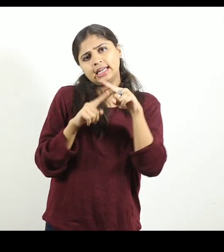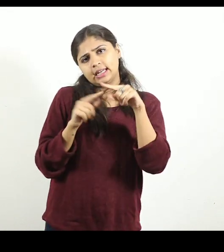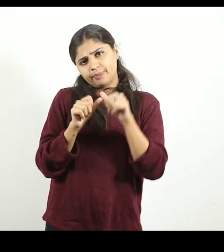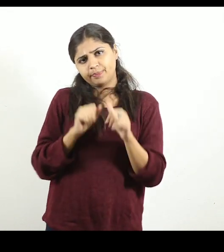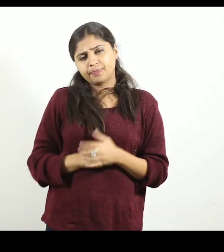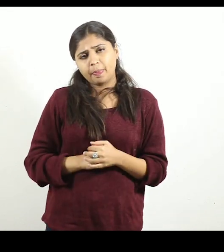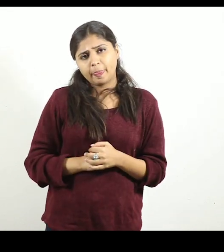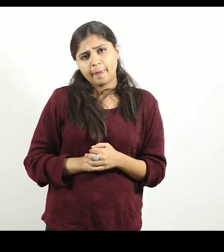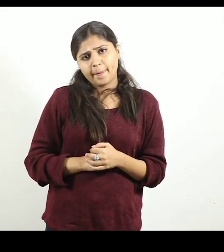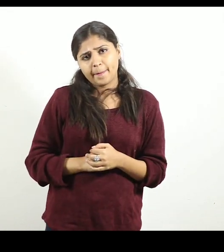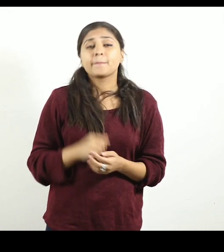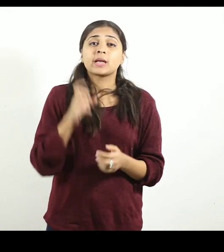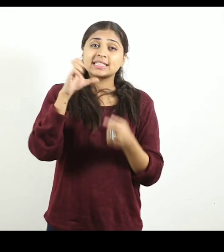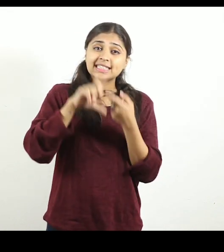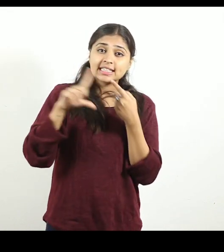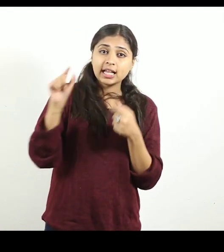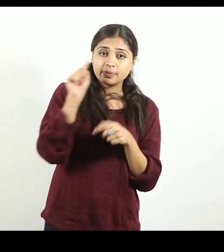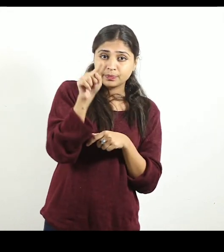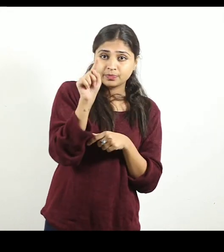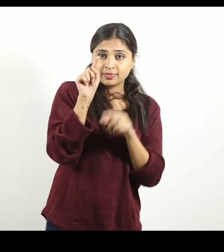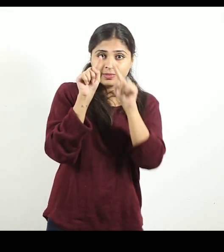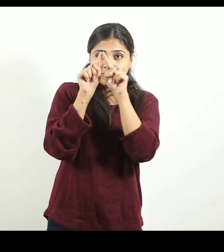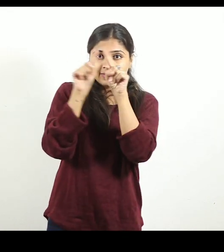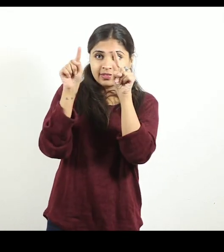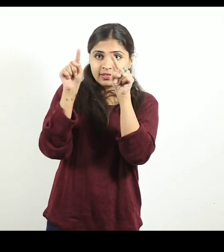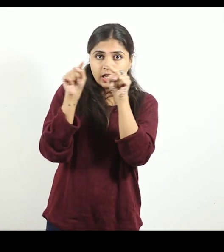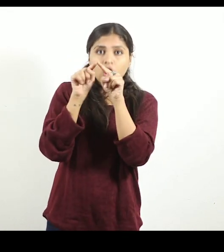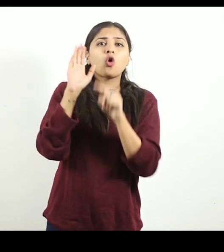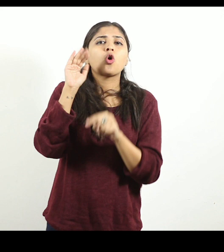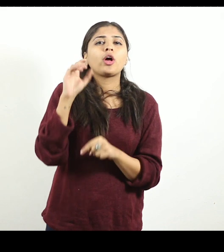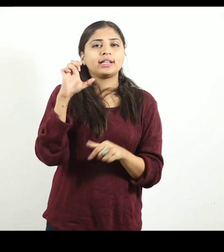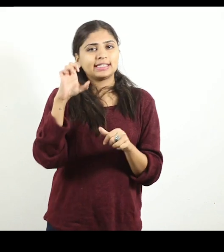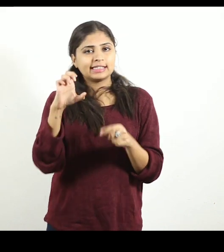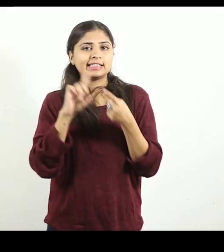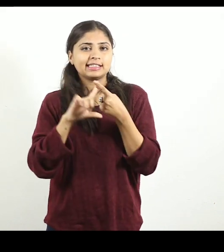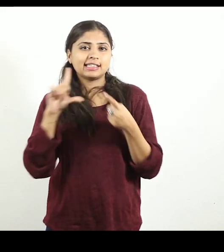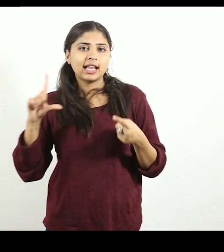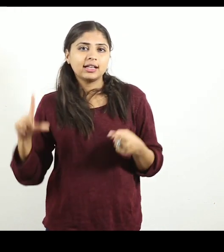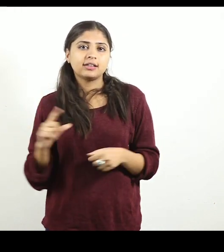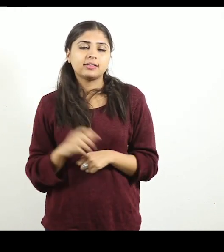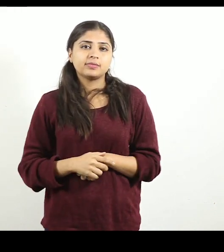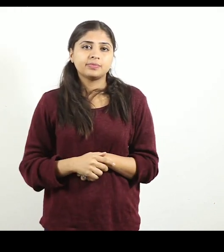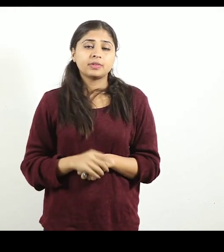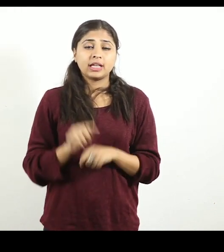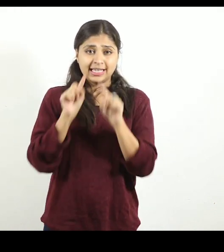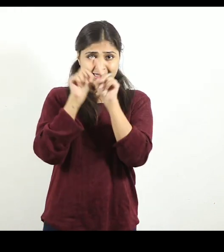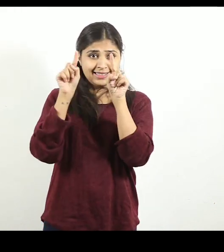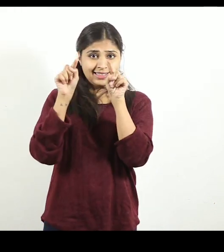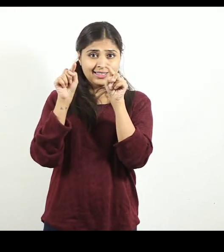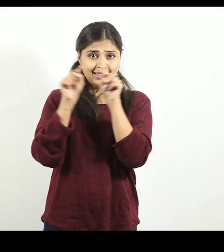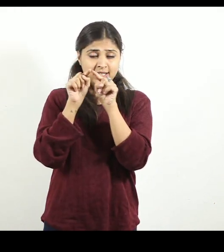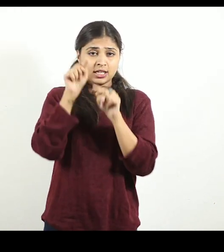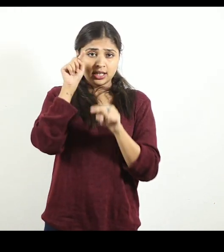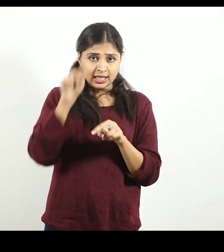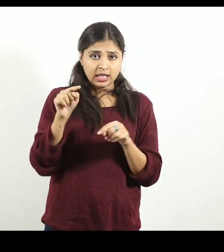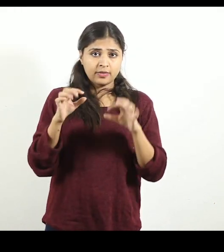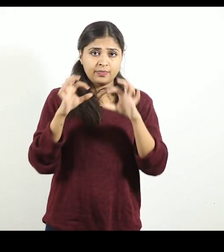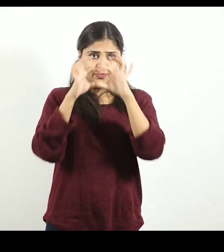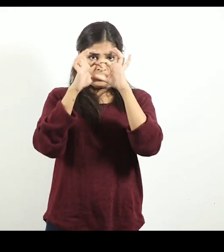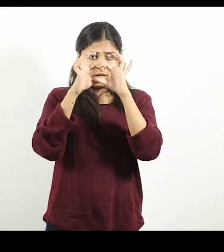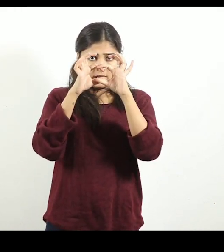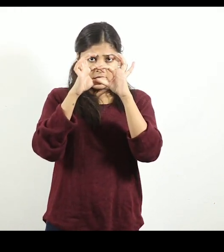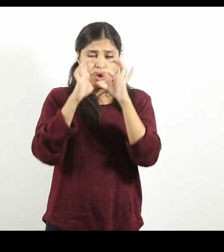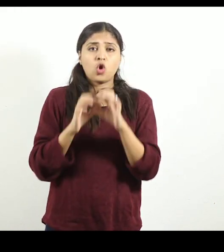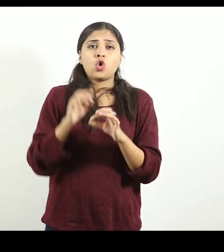The cell. Each rectangle in a worksheet is called a cell. A cell is the intersection of a row and a